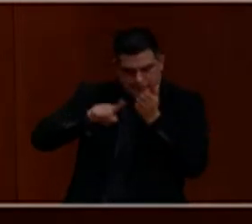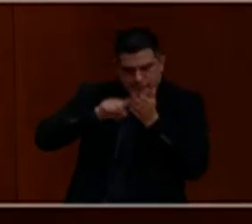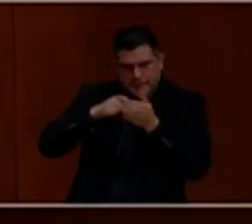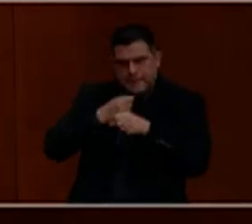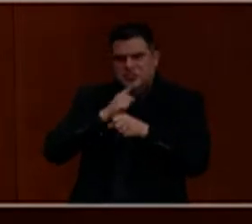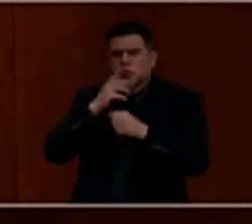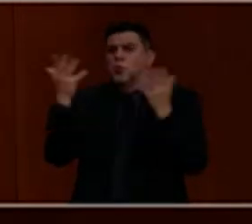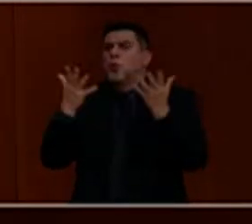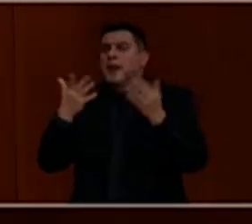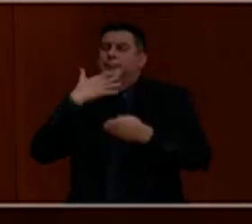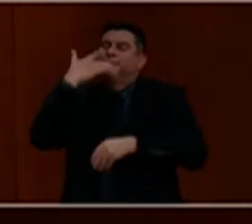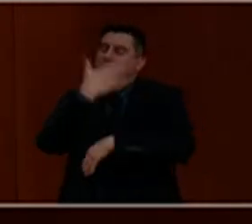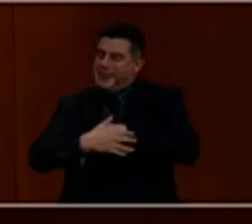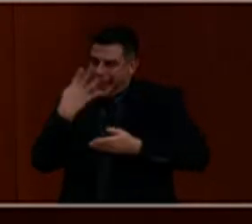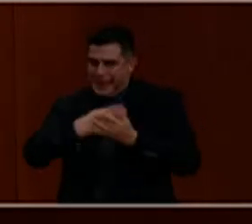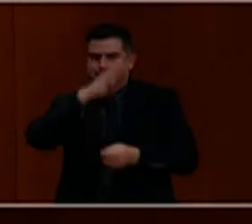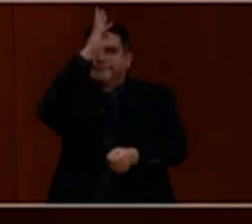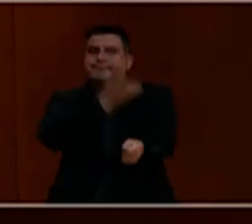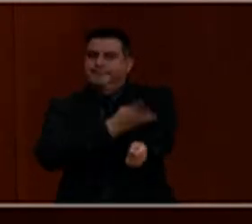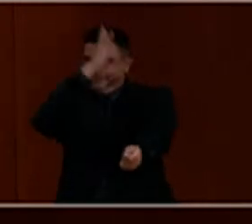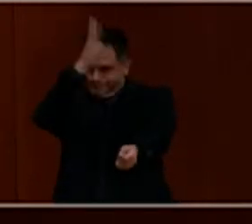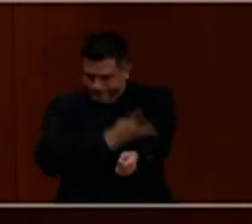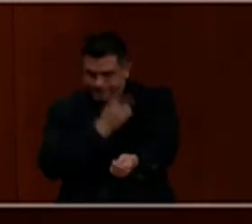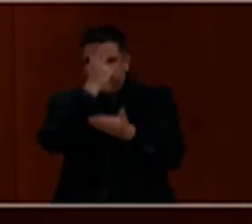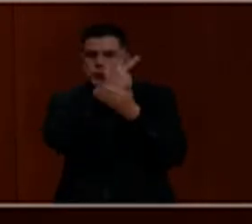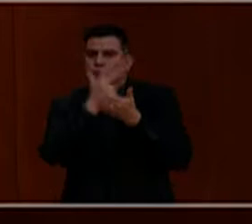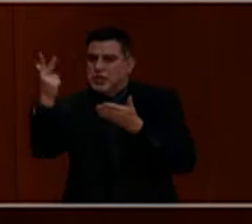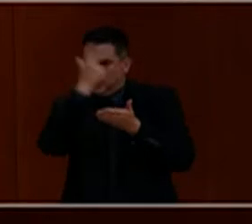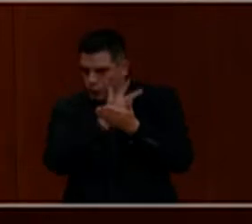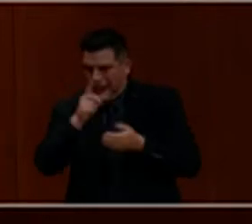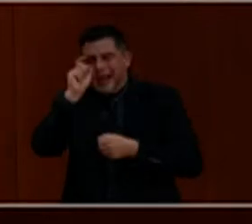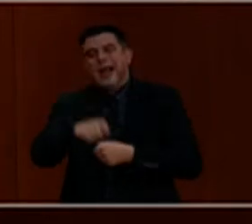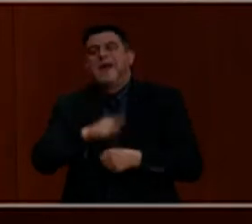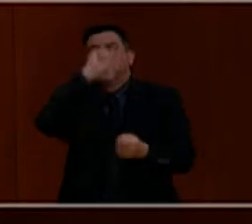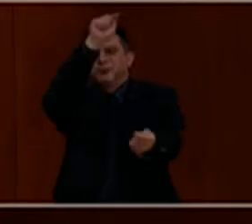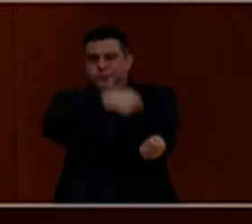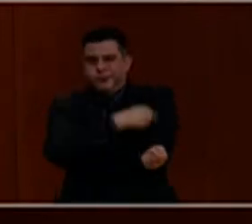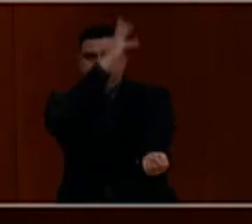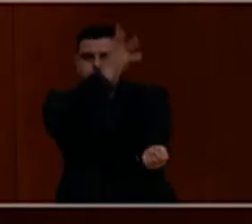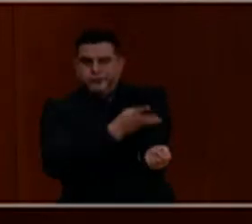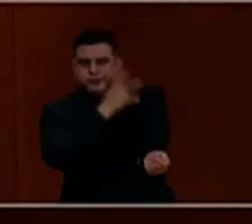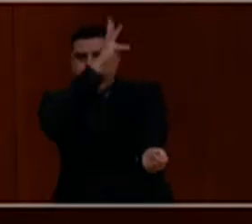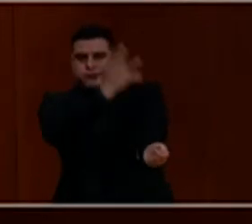hospital thinking, thank God to those that donate,